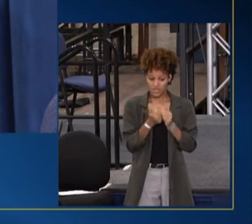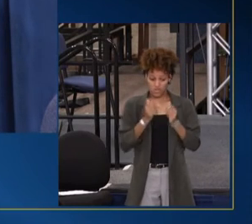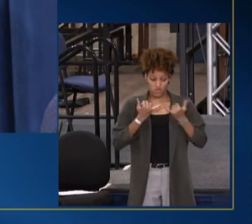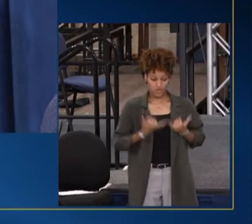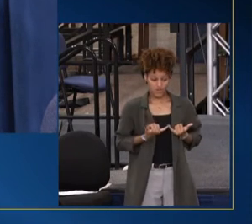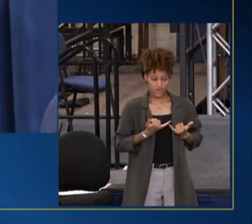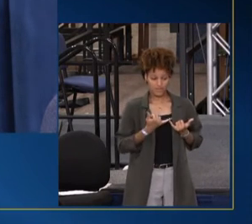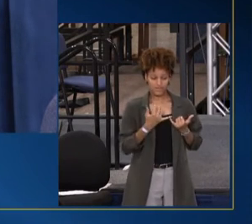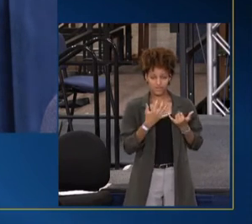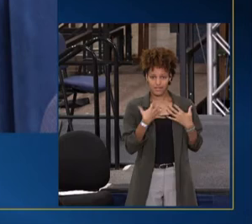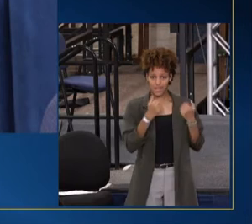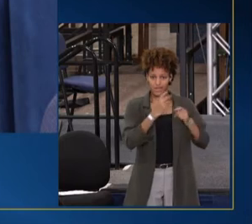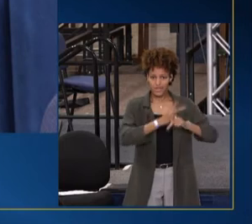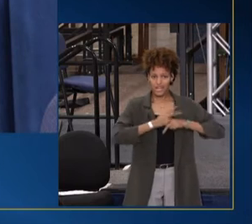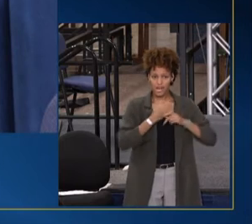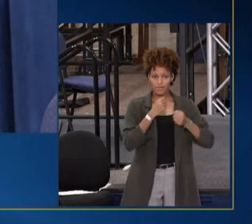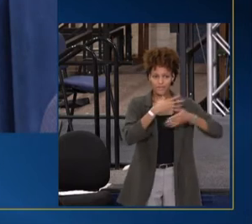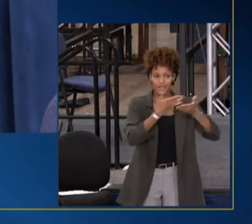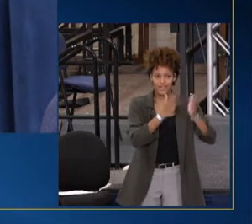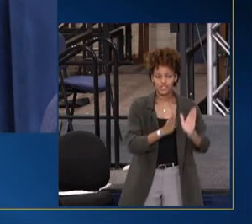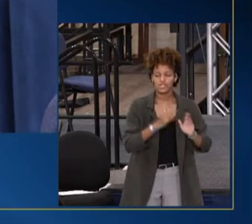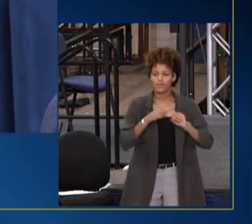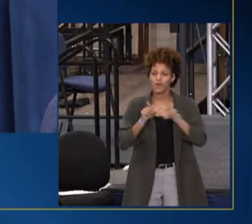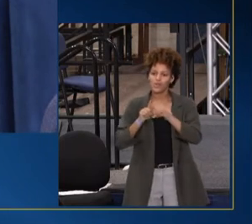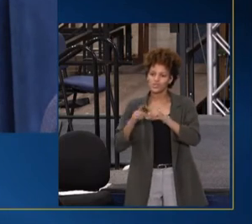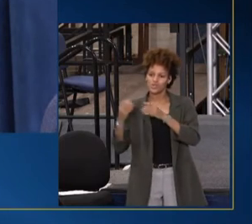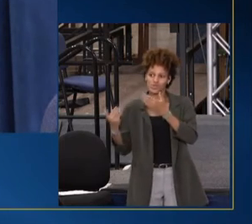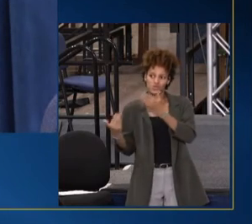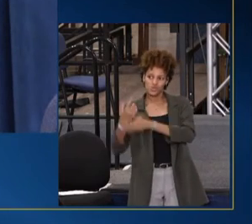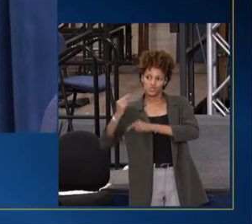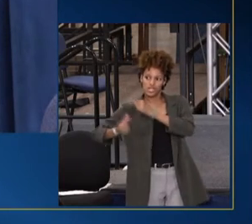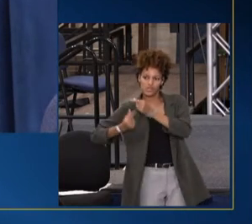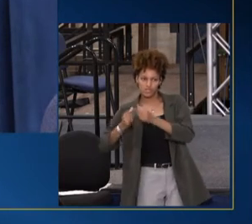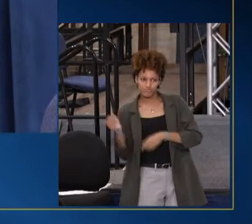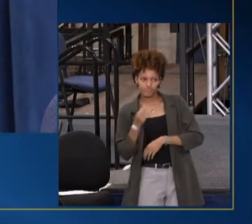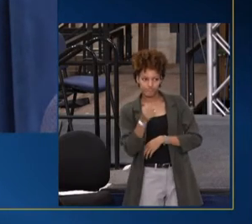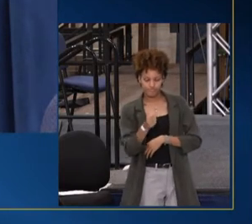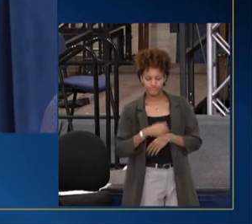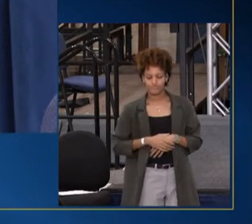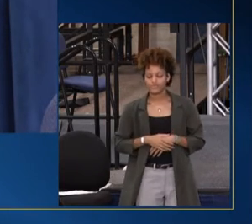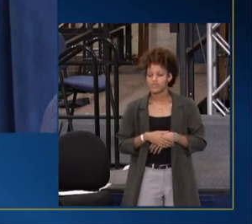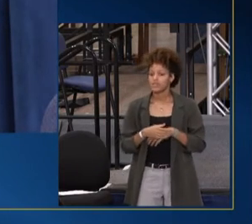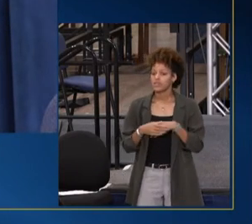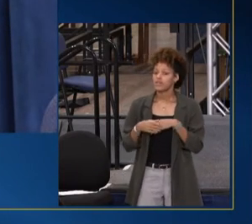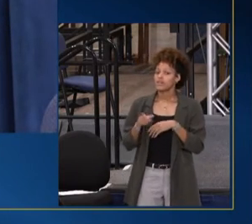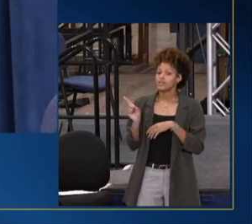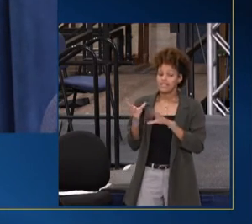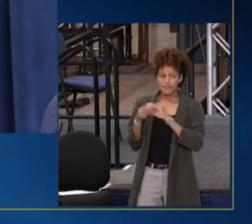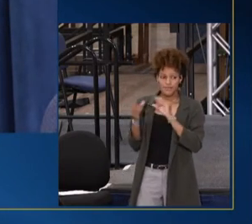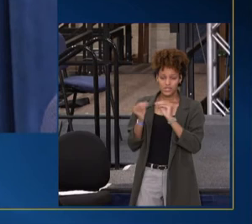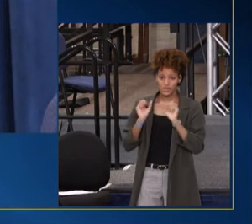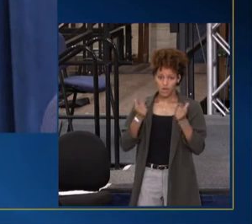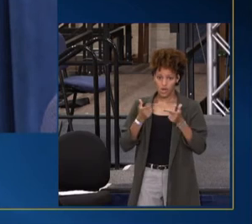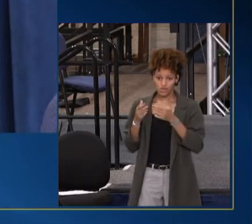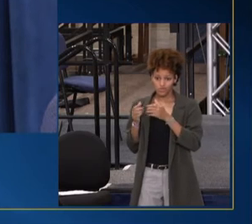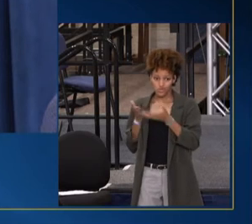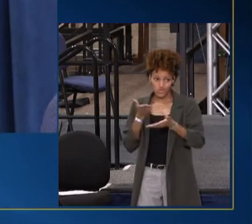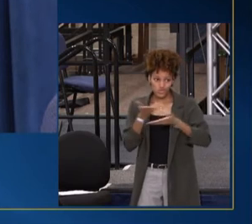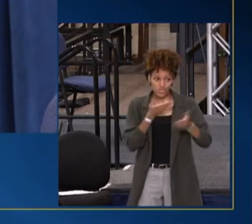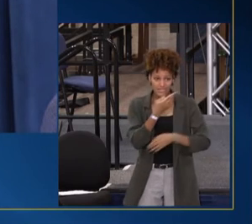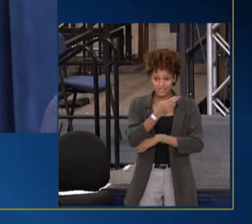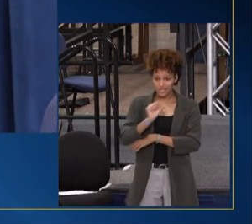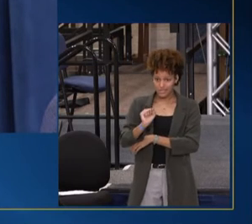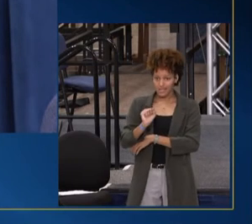healthcare providers, but with the next generation. As Demetre mentioned, we all surged across HHS as part of the